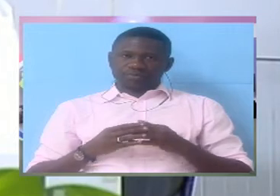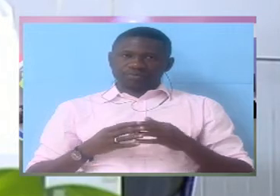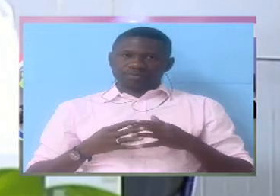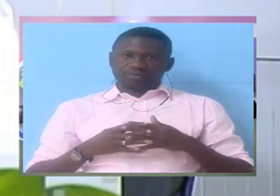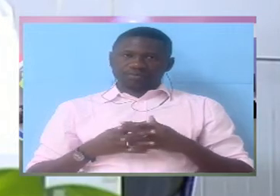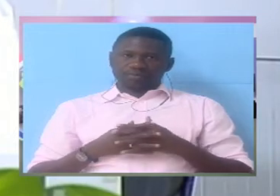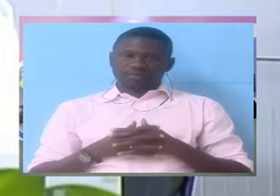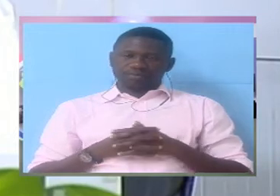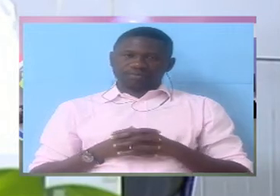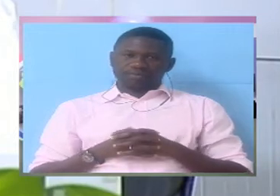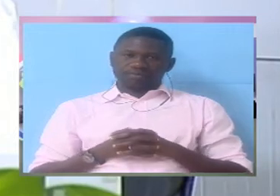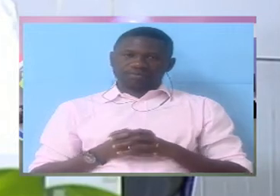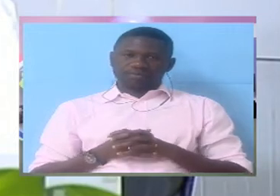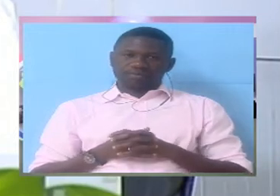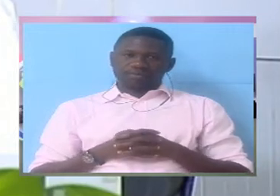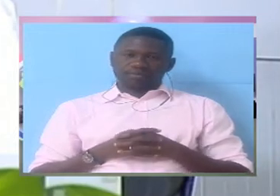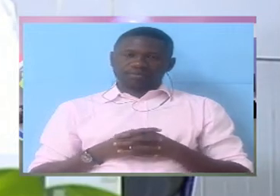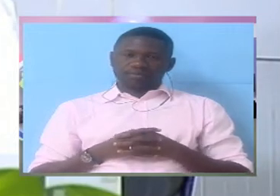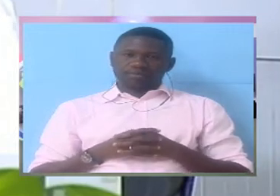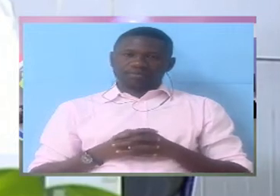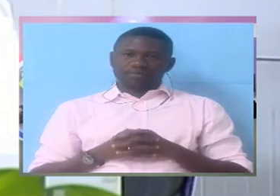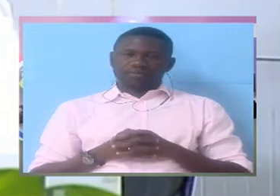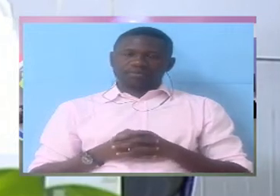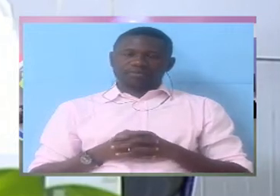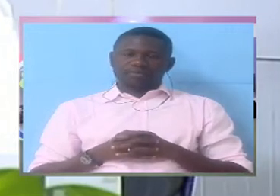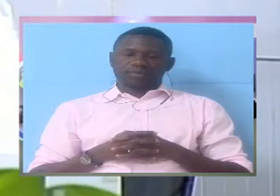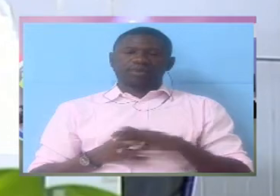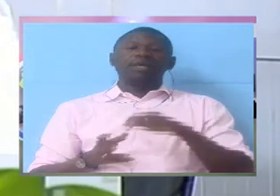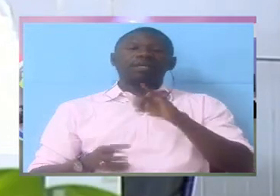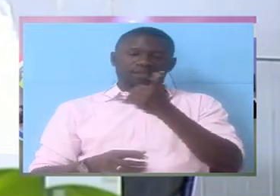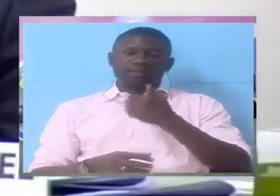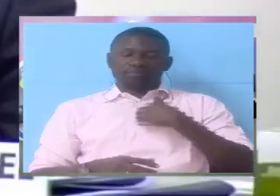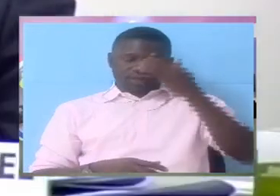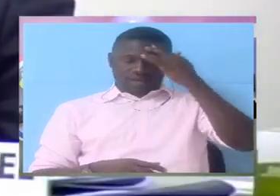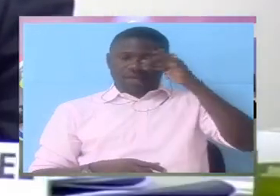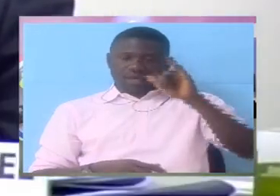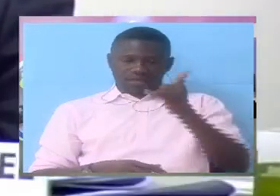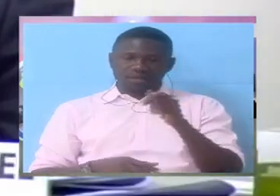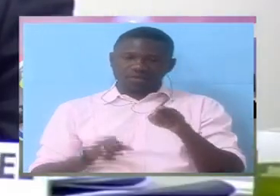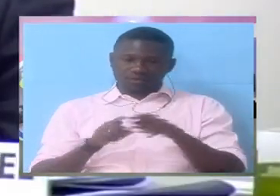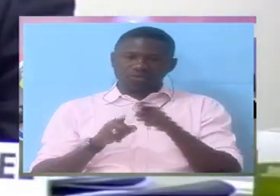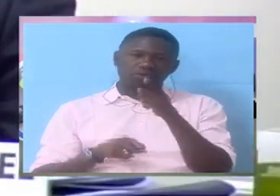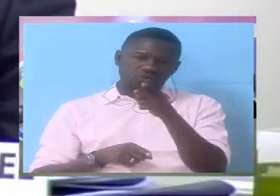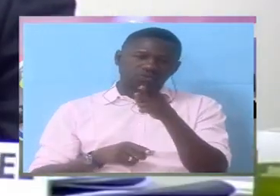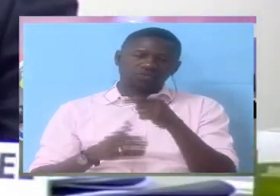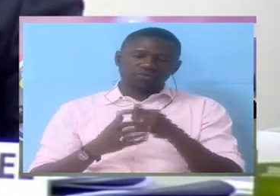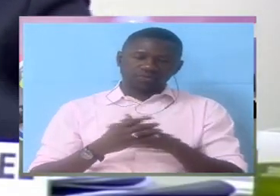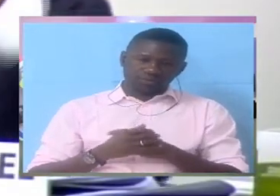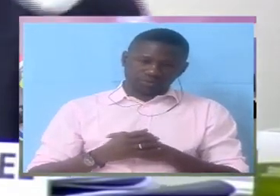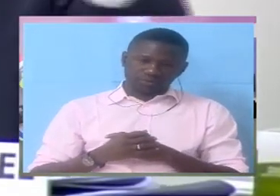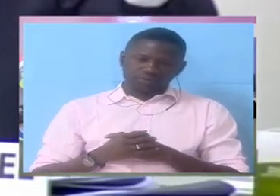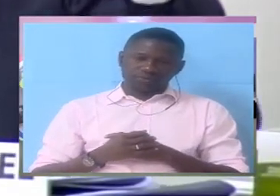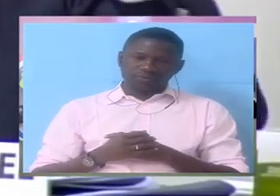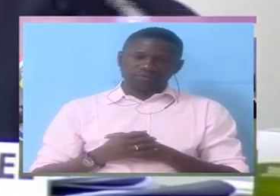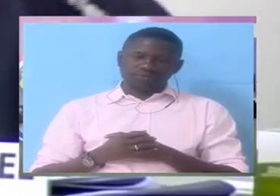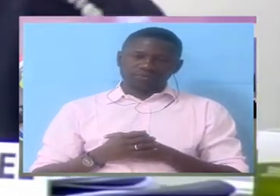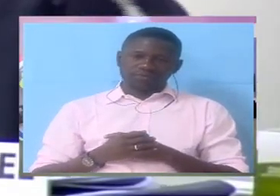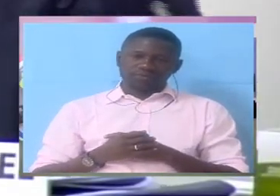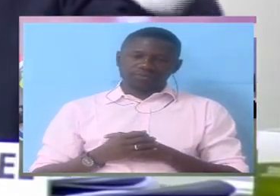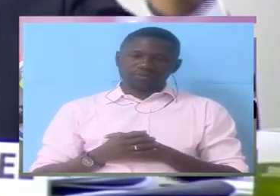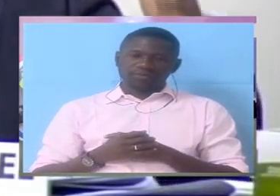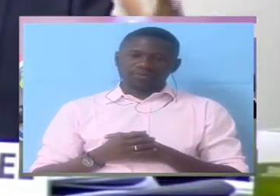marta counter-espionage units. I agree with you. In fact, if you look at